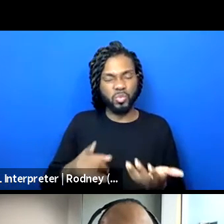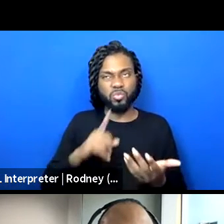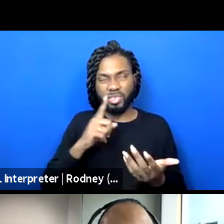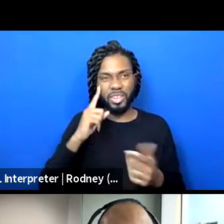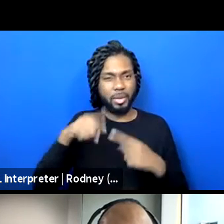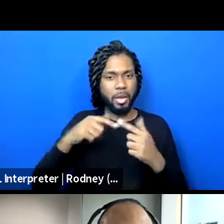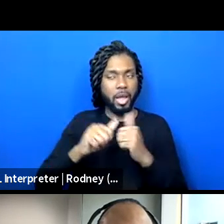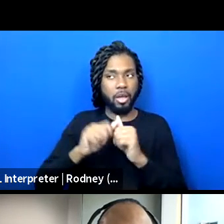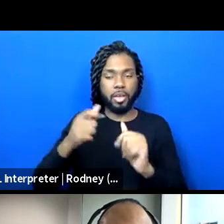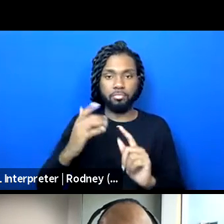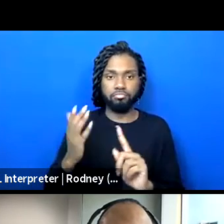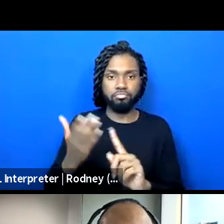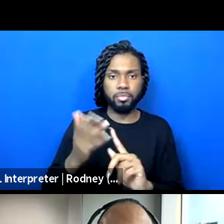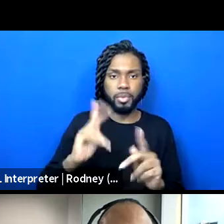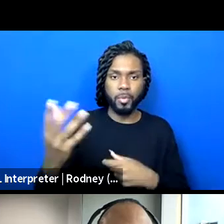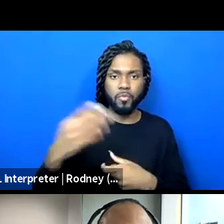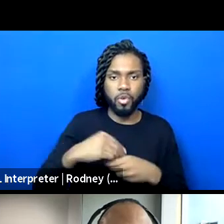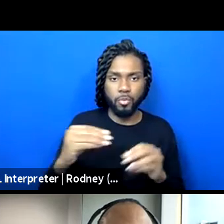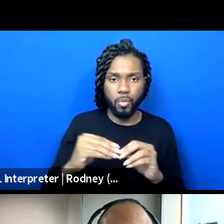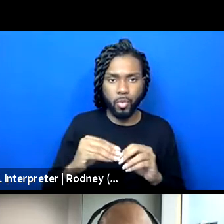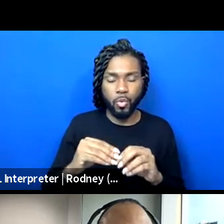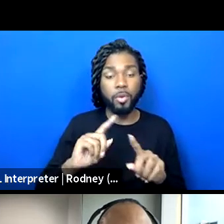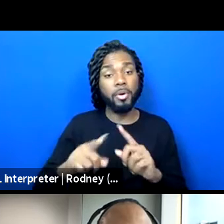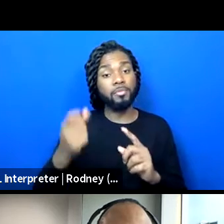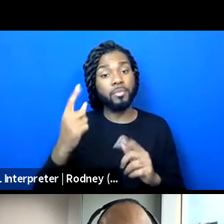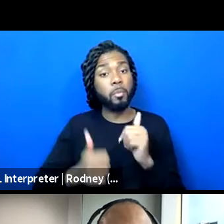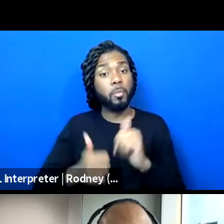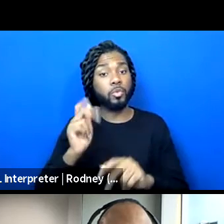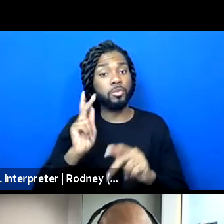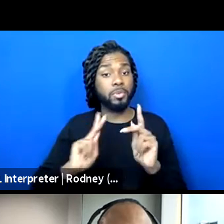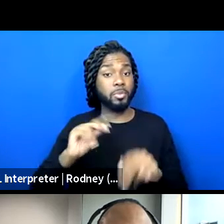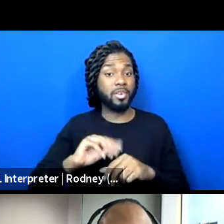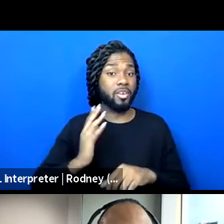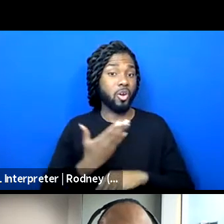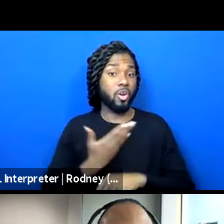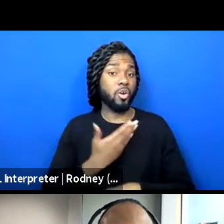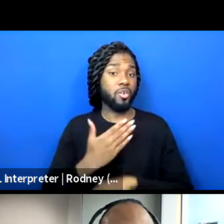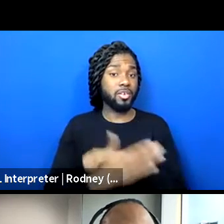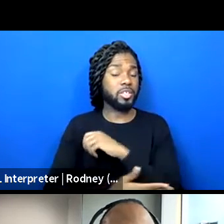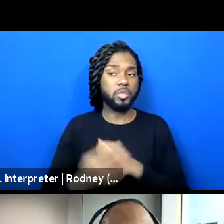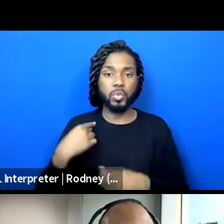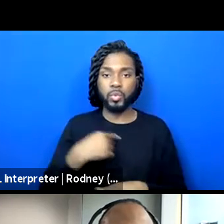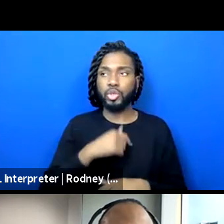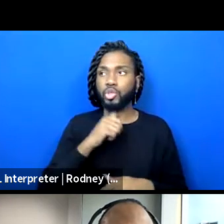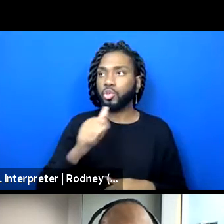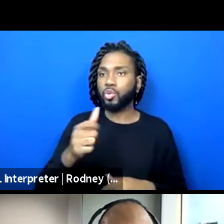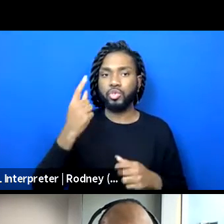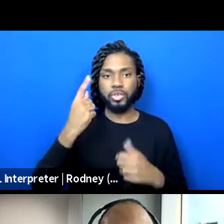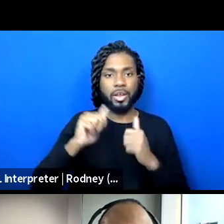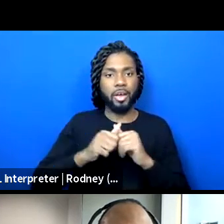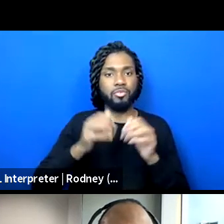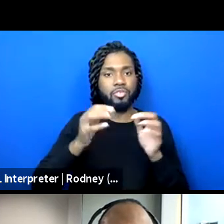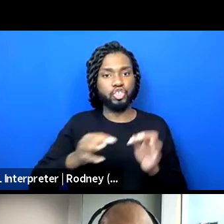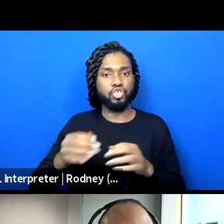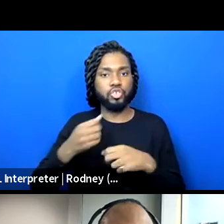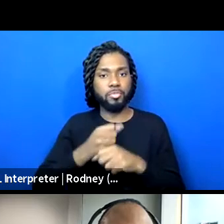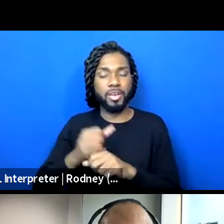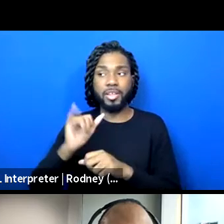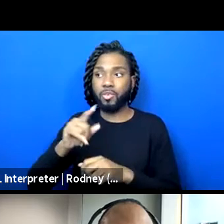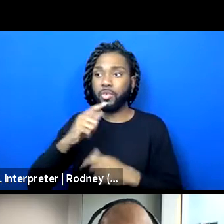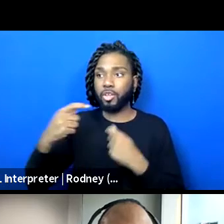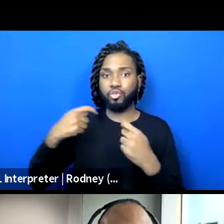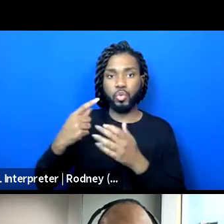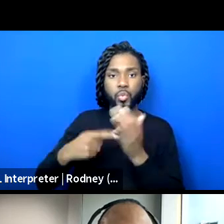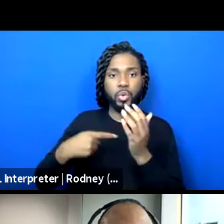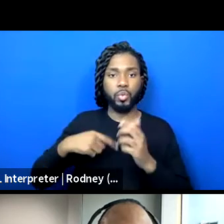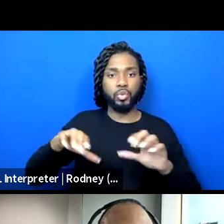Well, most people in our nation, let alone in our industry, we don't understand how decisions are made that govern what we do, let